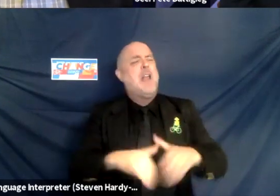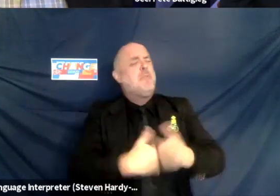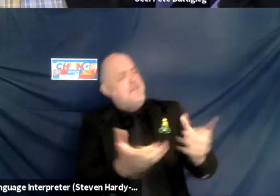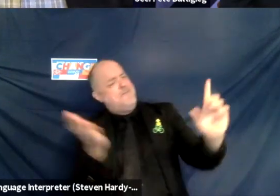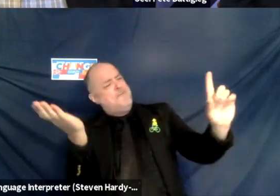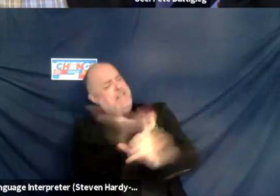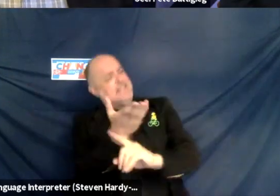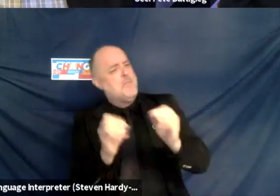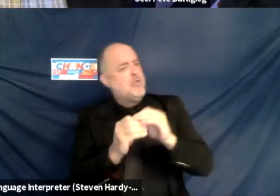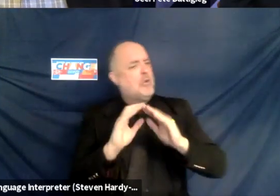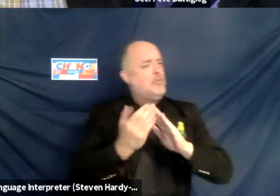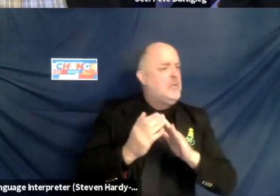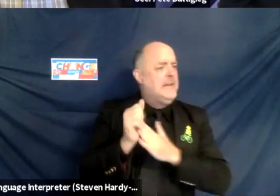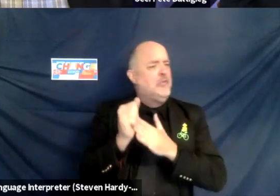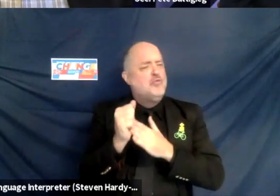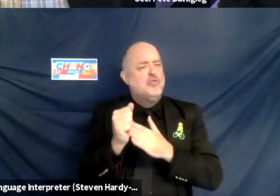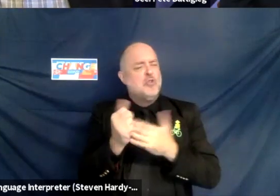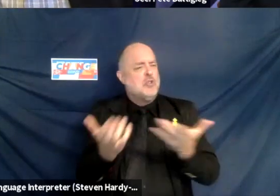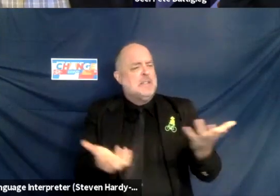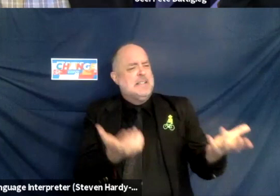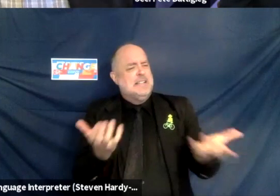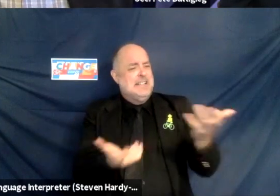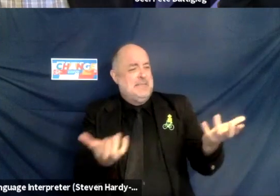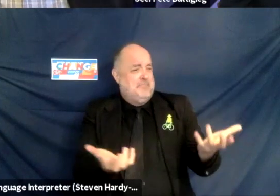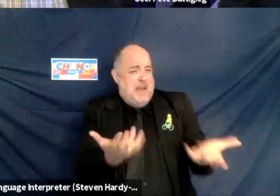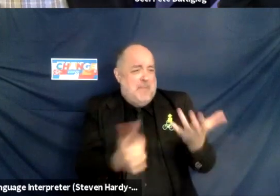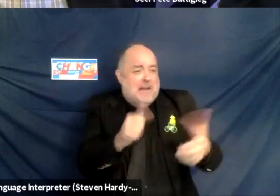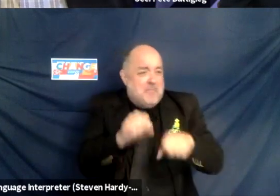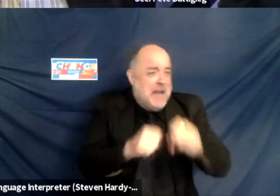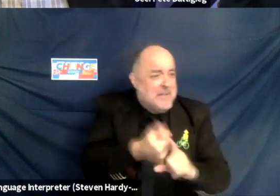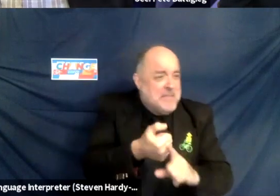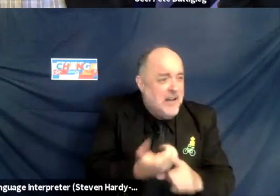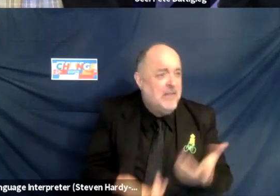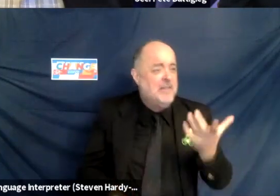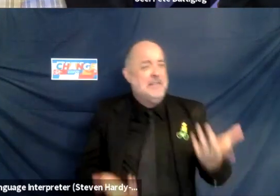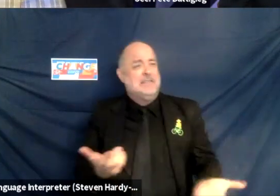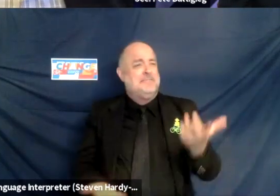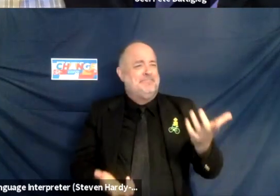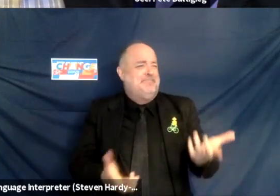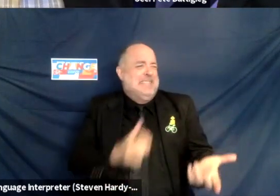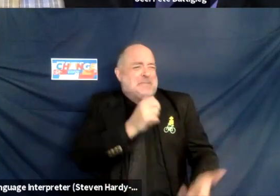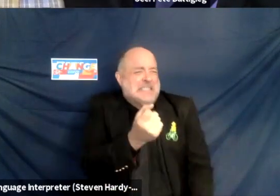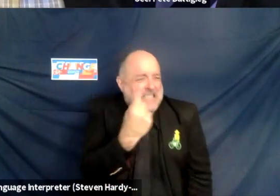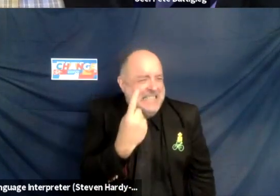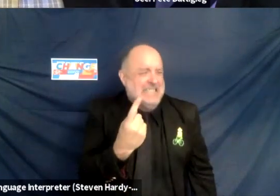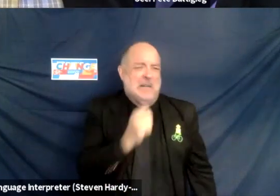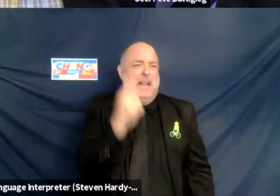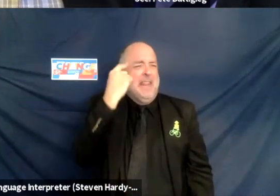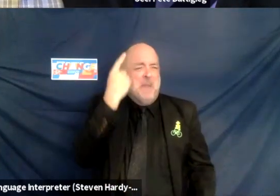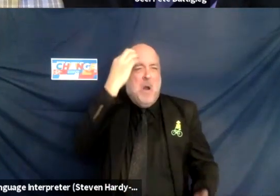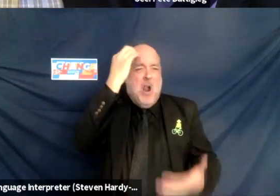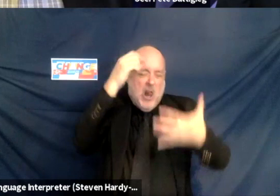that are that might not bike themselves, might not get it, might not want to, do deep dives